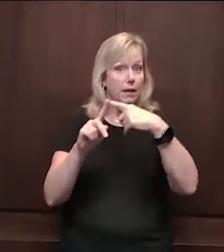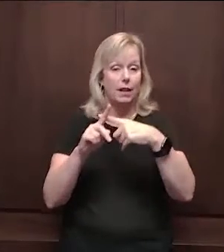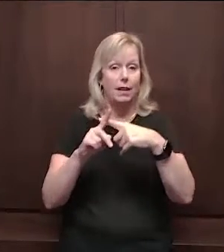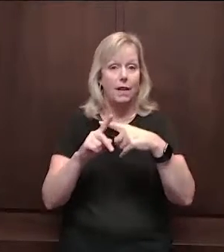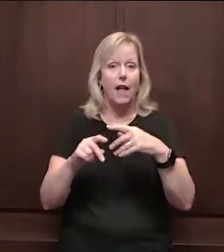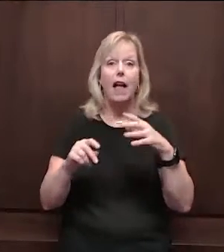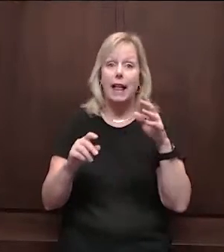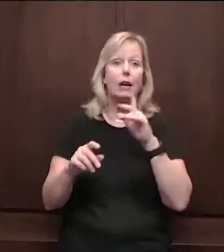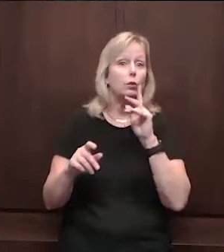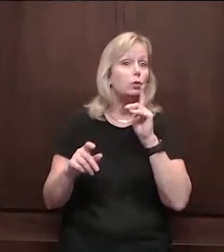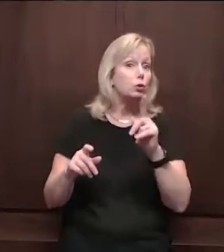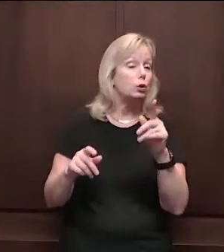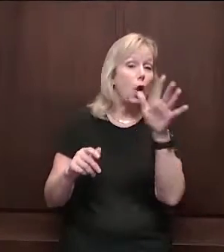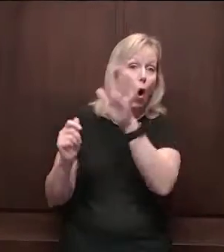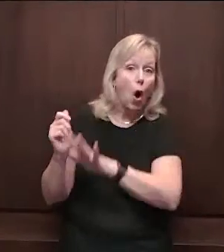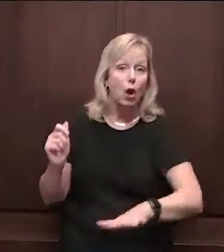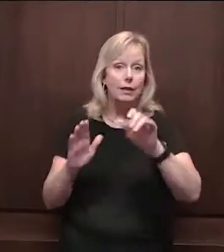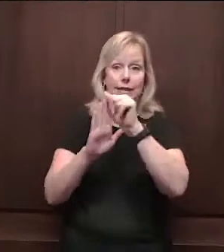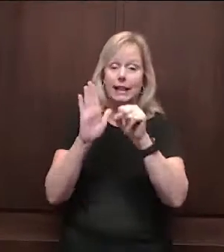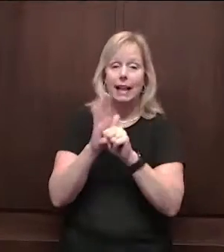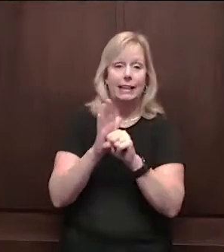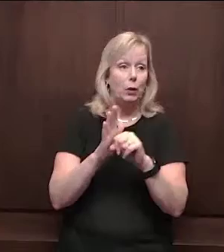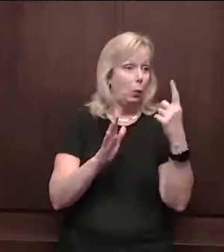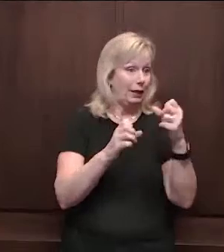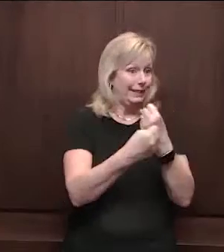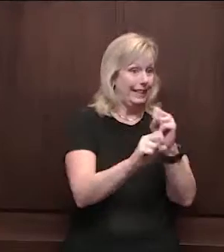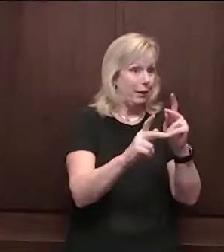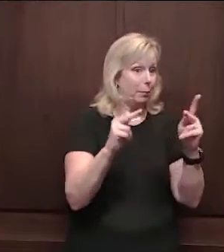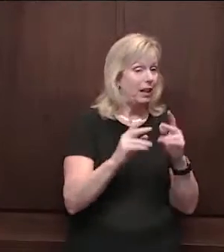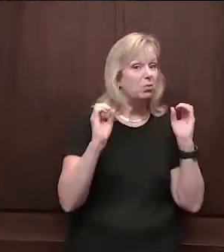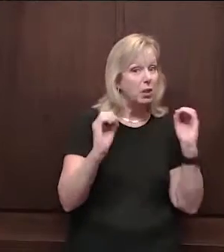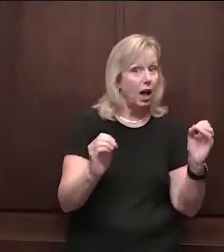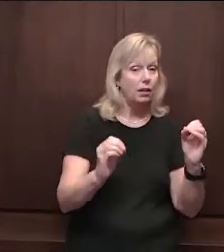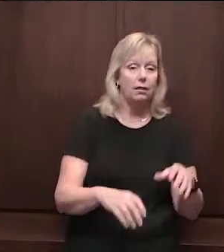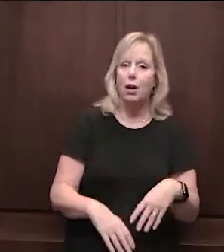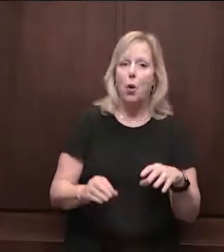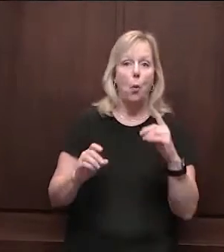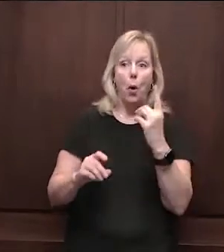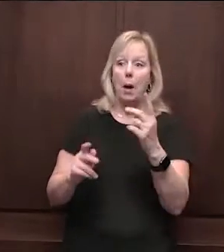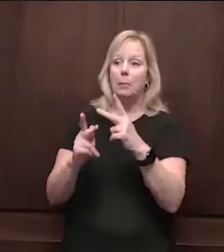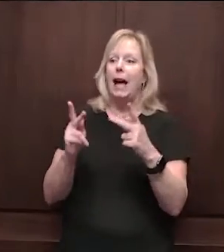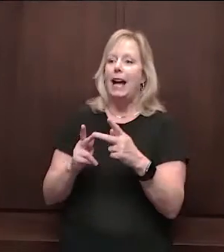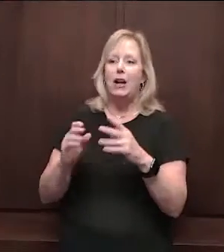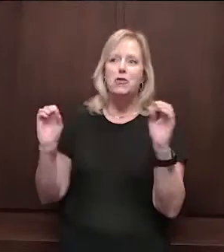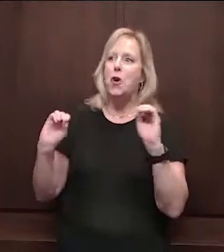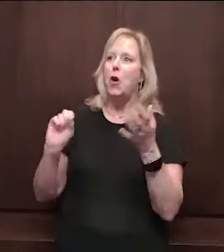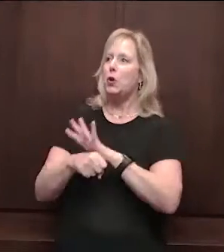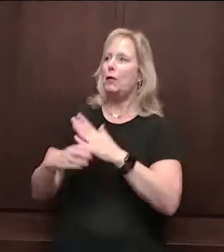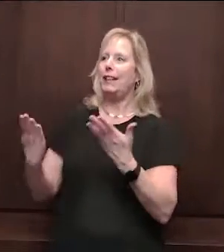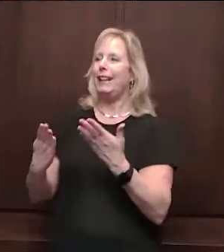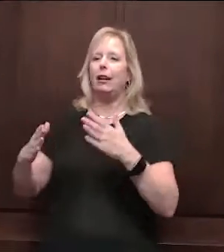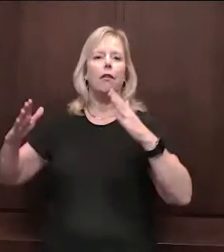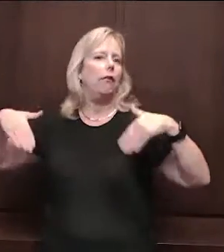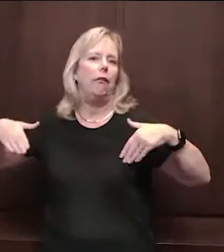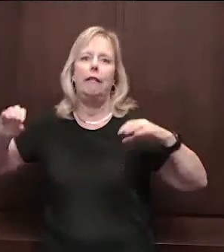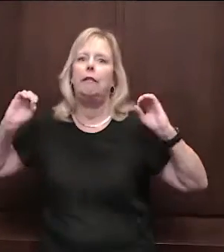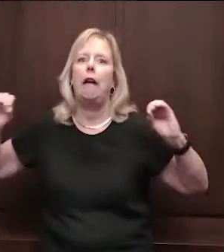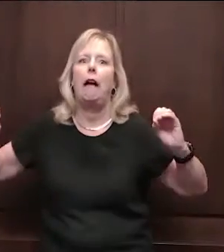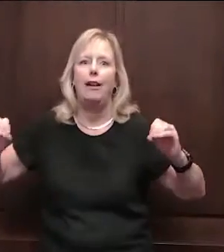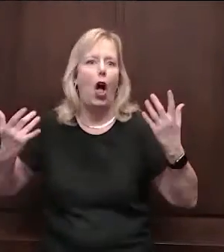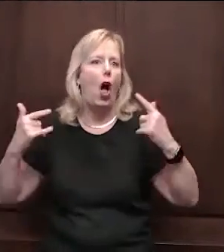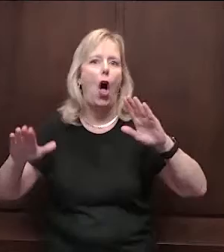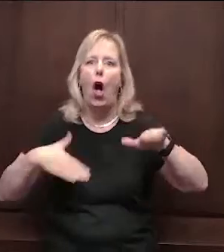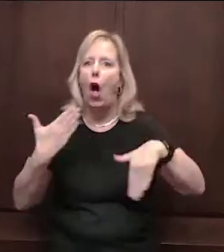entire state. There is no safe place to go. There is no COVID-free zone left in the region, in the country.